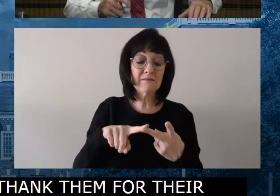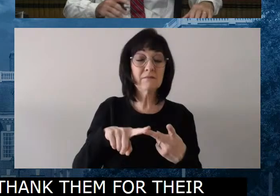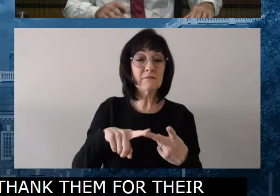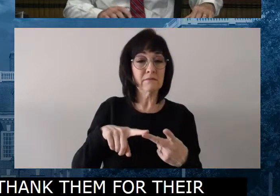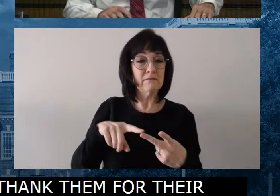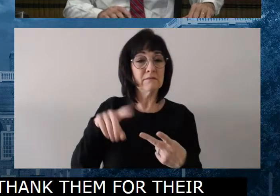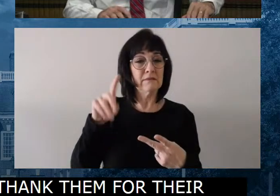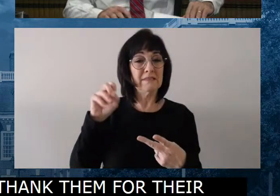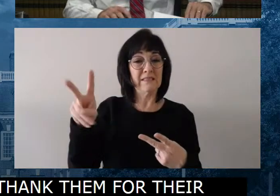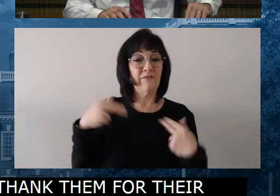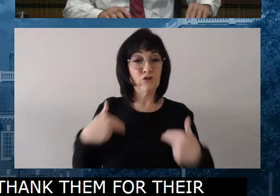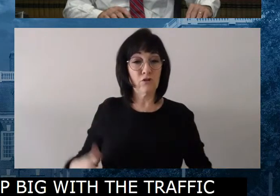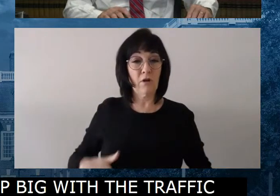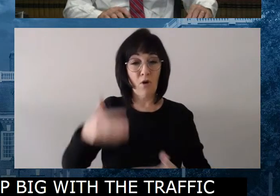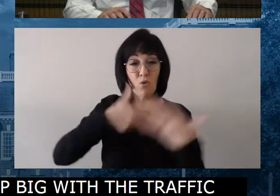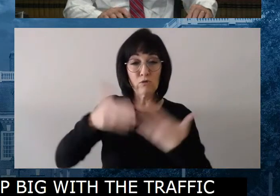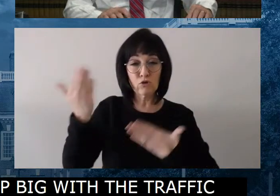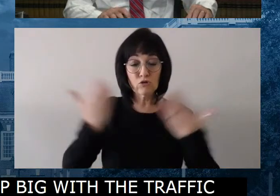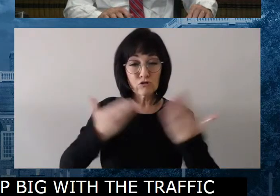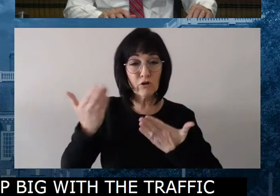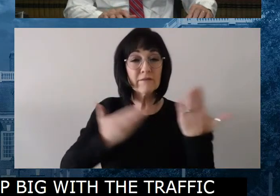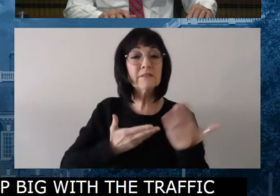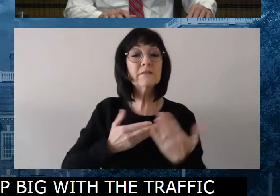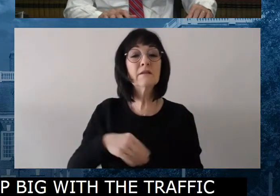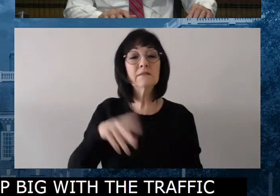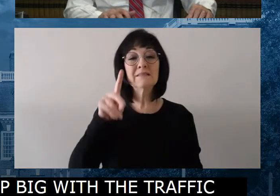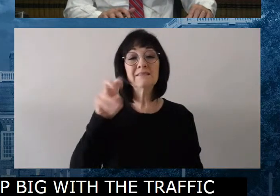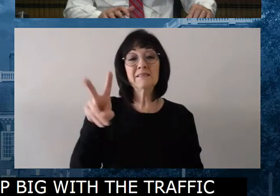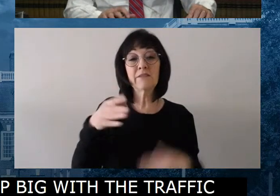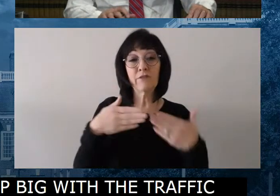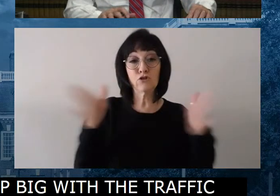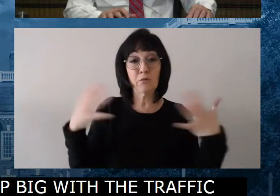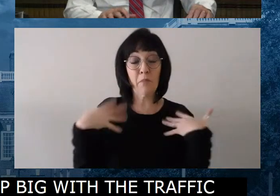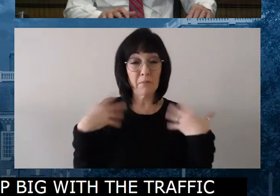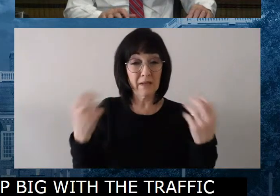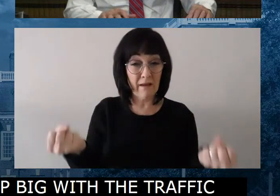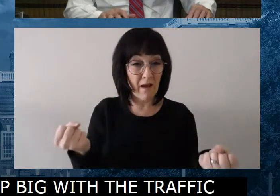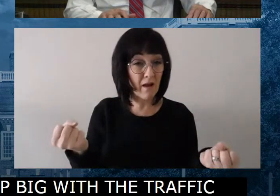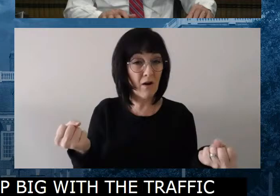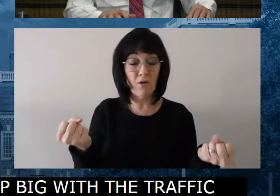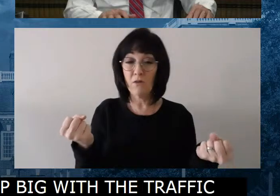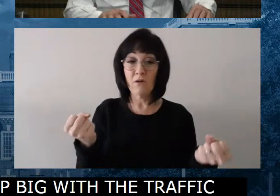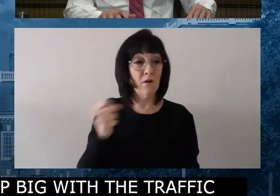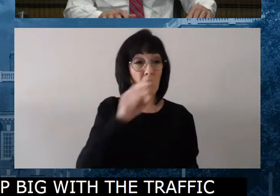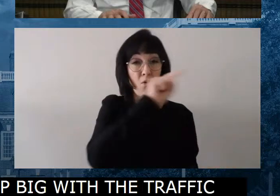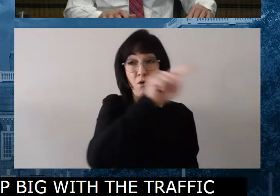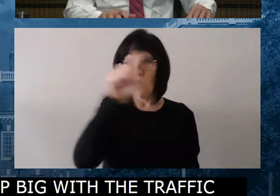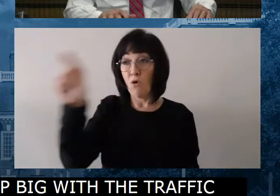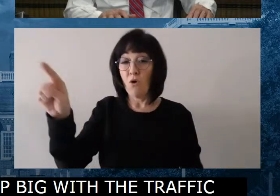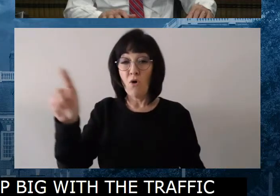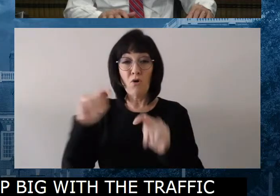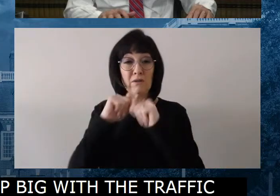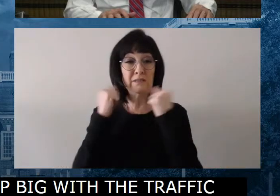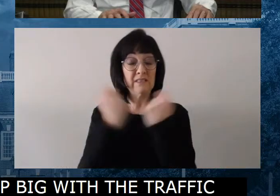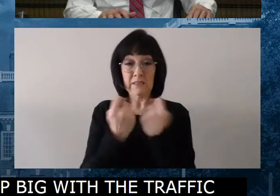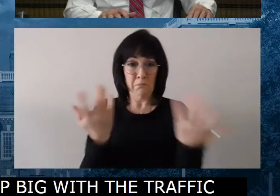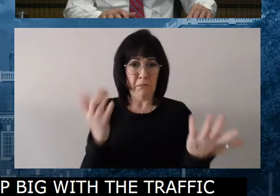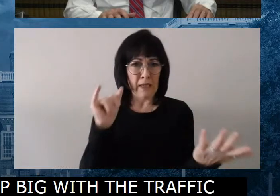Reserve Corps, our county paramedics, the Speedway. I'll tell you, I don't know what we would do without Dover Down